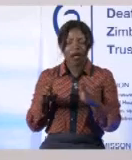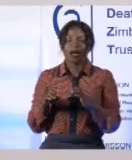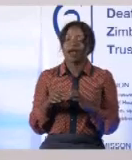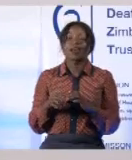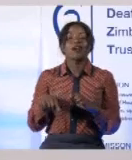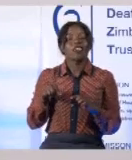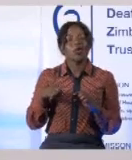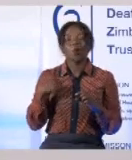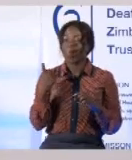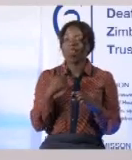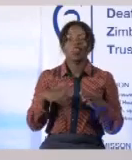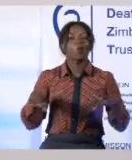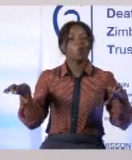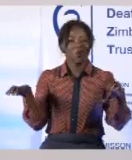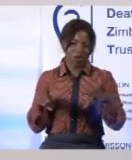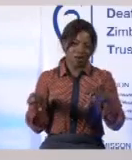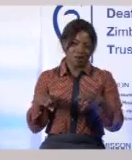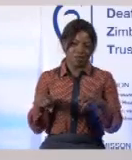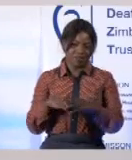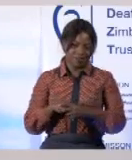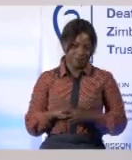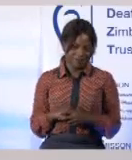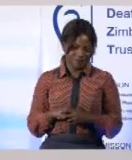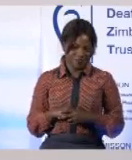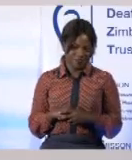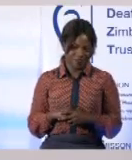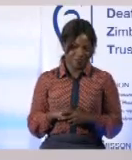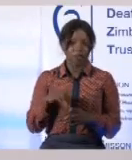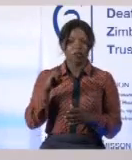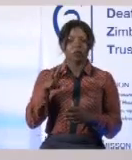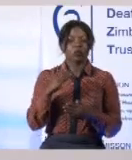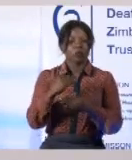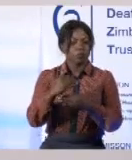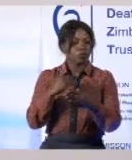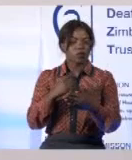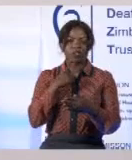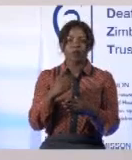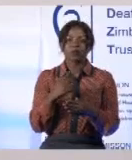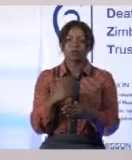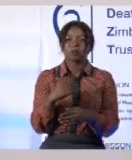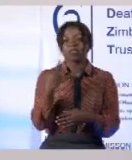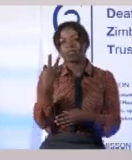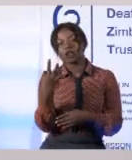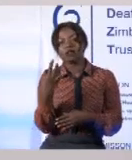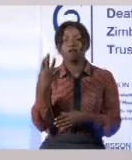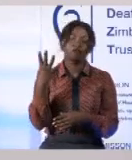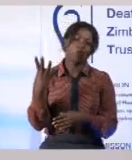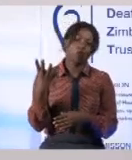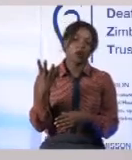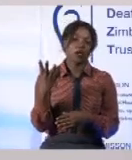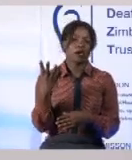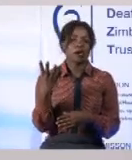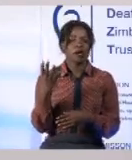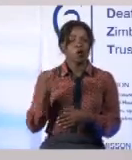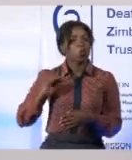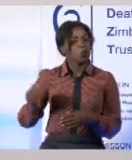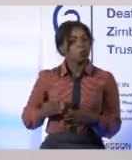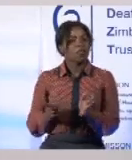survive. How do you sustain? You were saying earlier on that you have 3 to 4 partners at any. Over